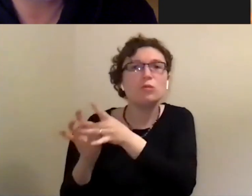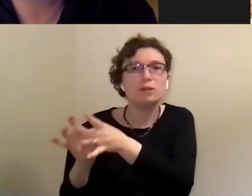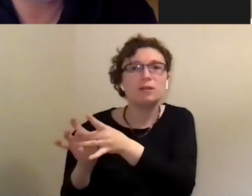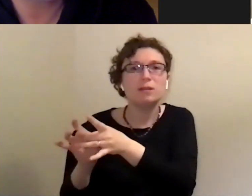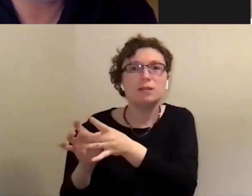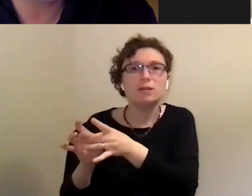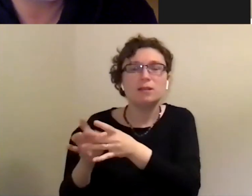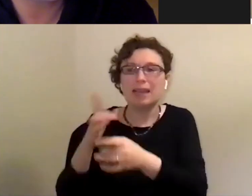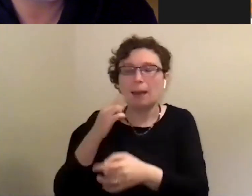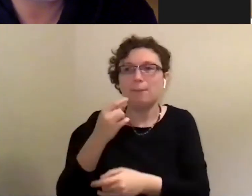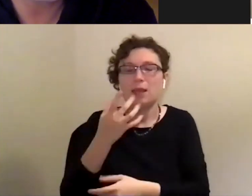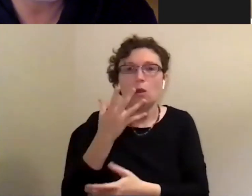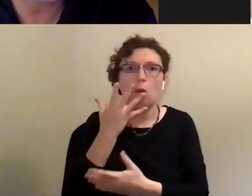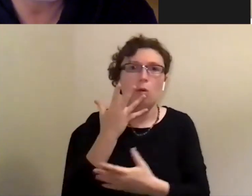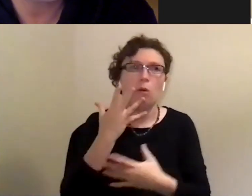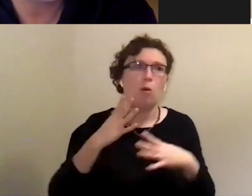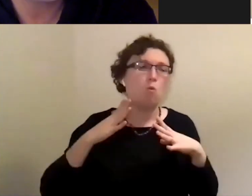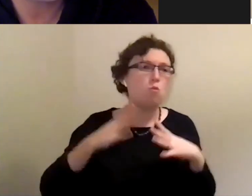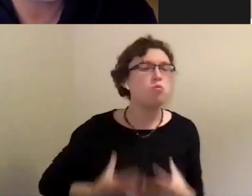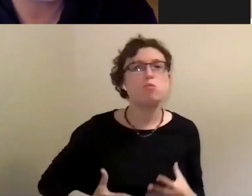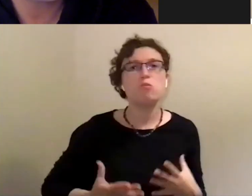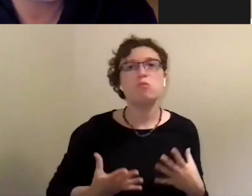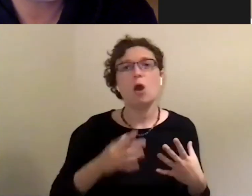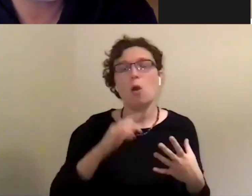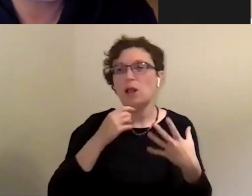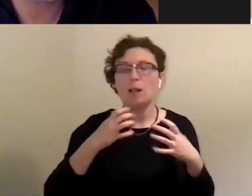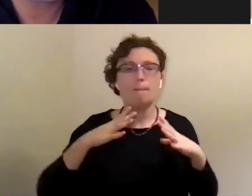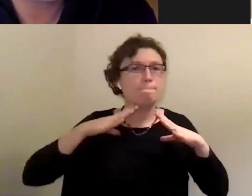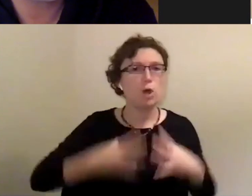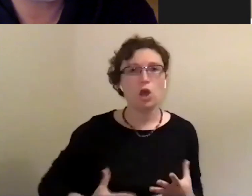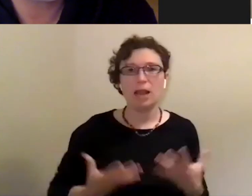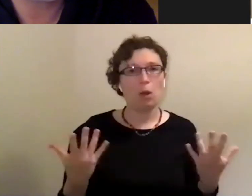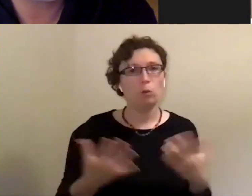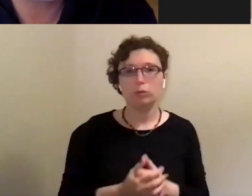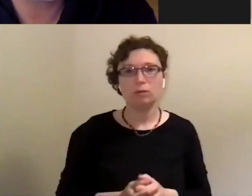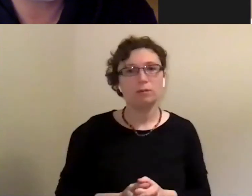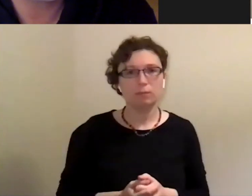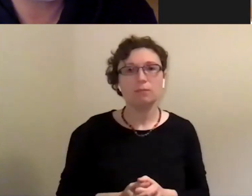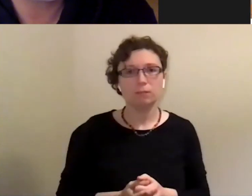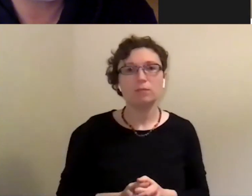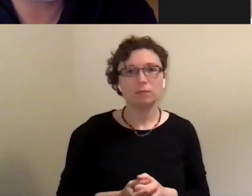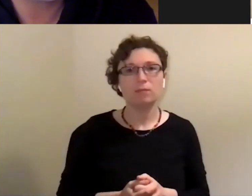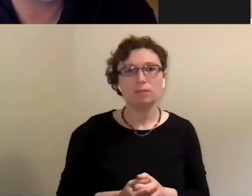realized I'll burn out if I'm just focusing on my friends. So I focus